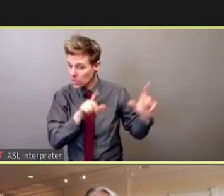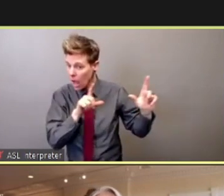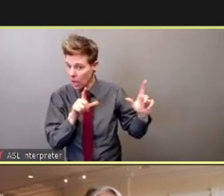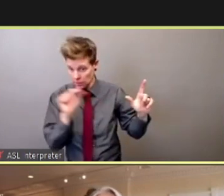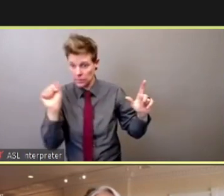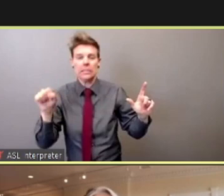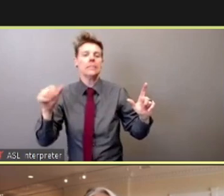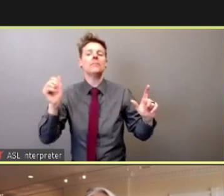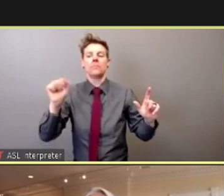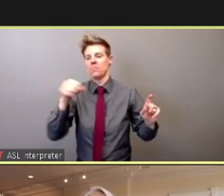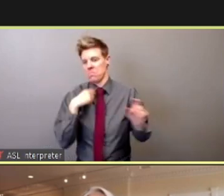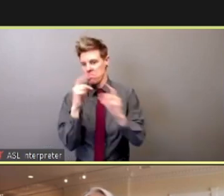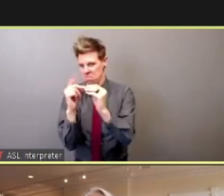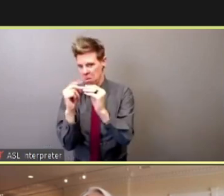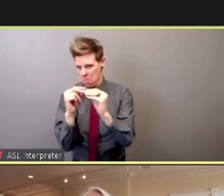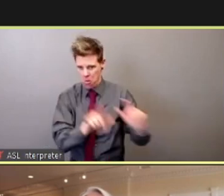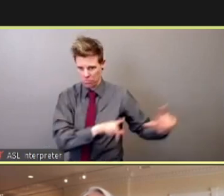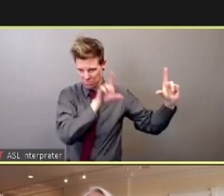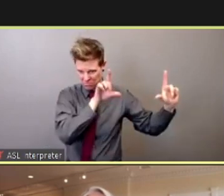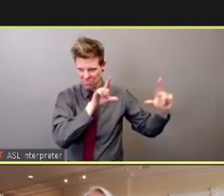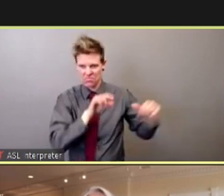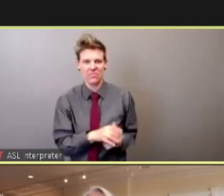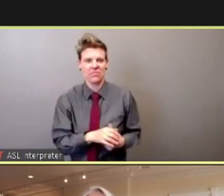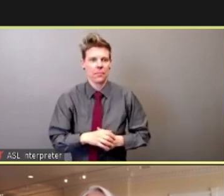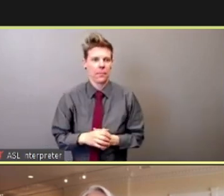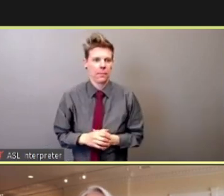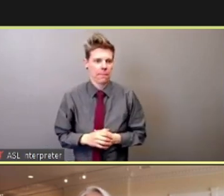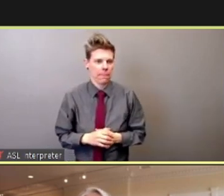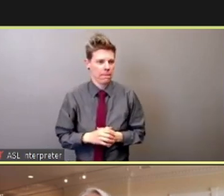Yes, and basically I think it's just to make sure